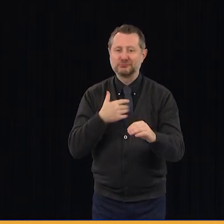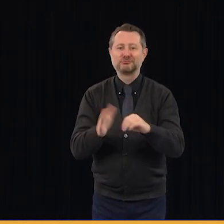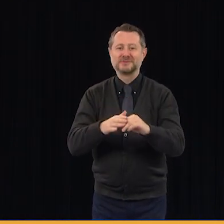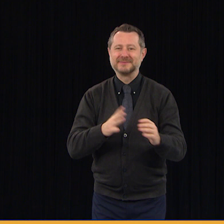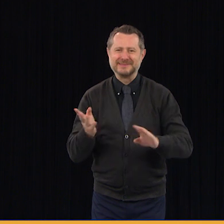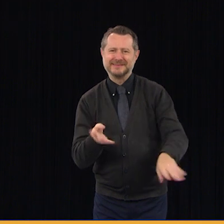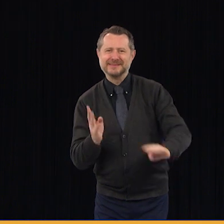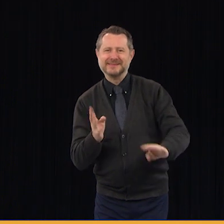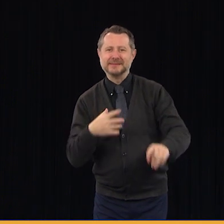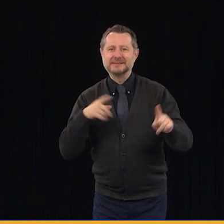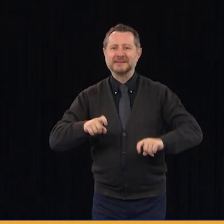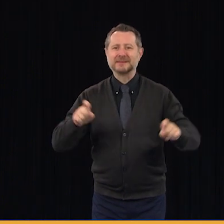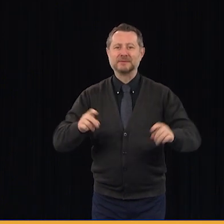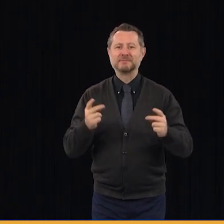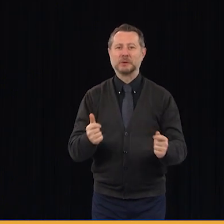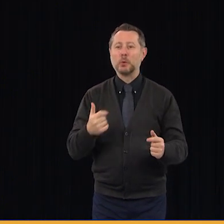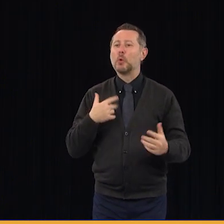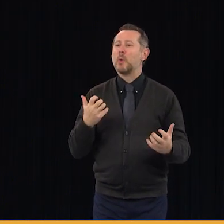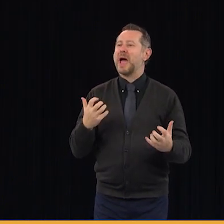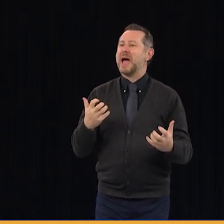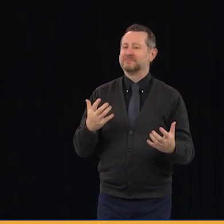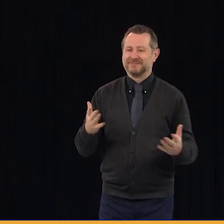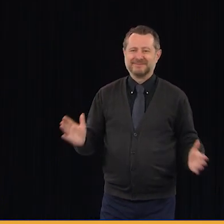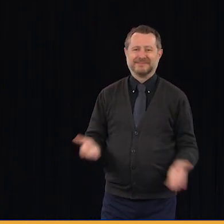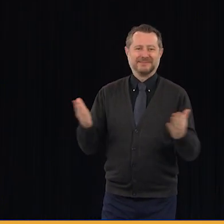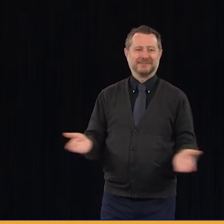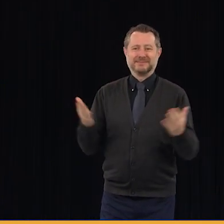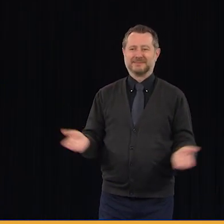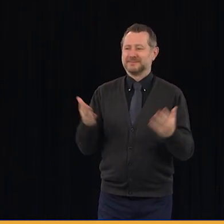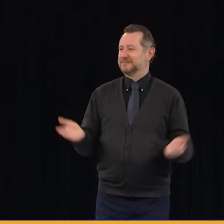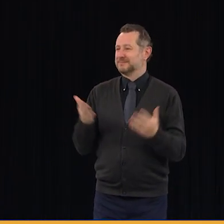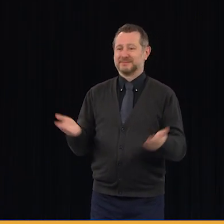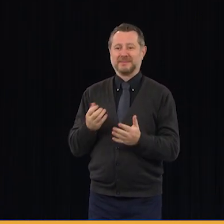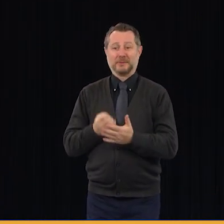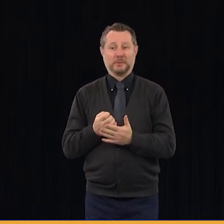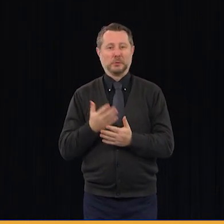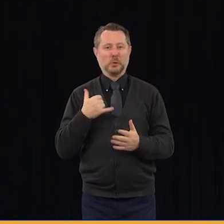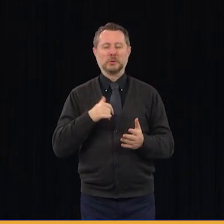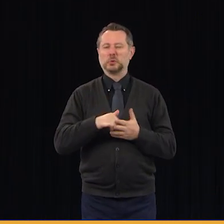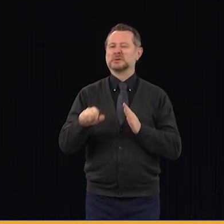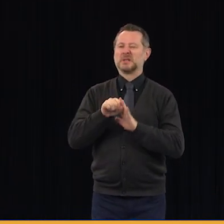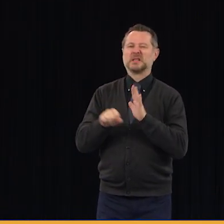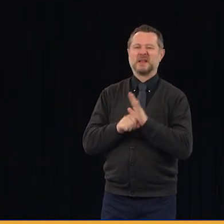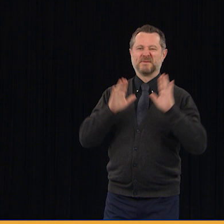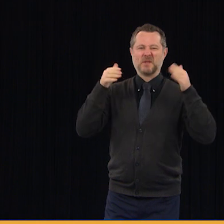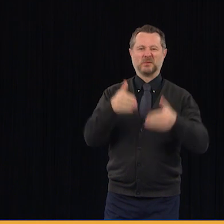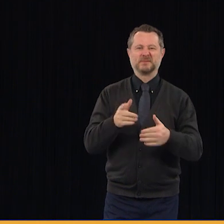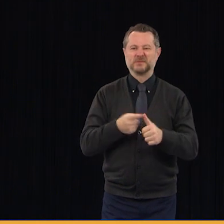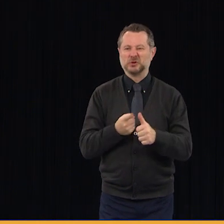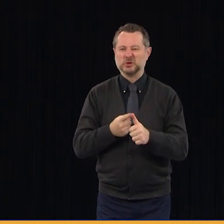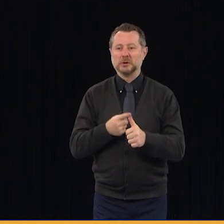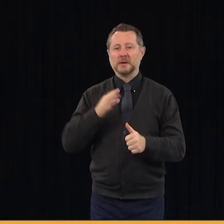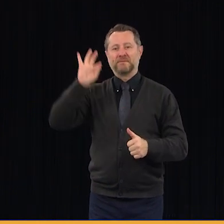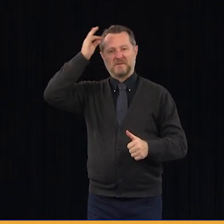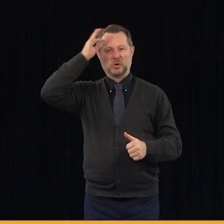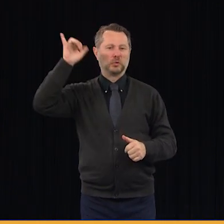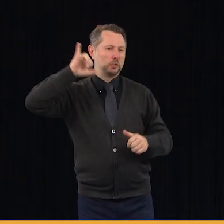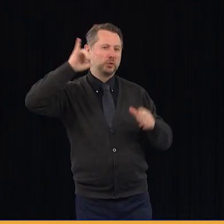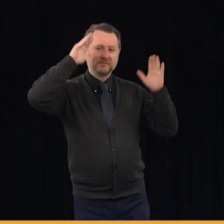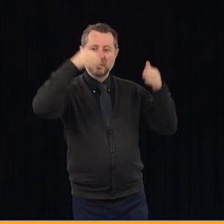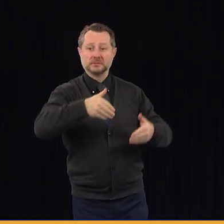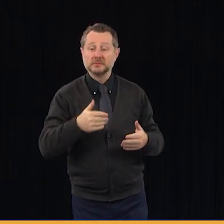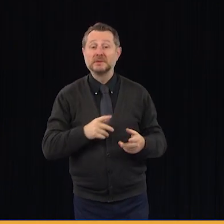scale quickly. And that's something that the state is working on, as well as the federal government. Let's also find a